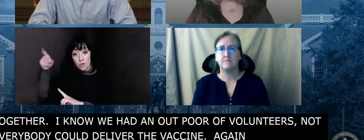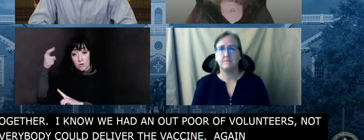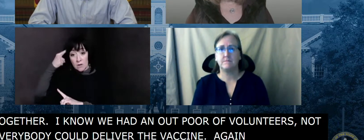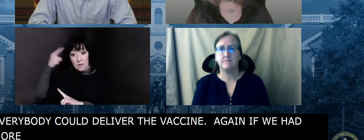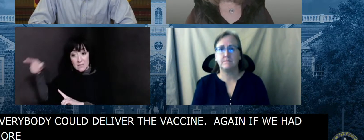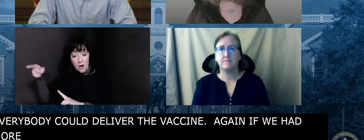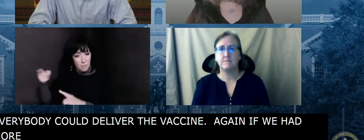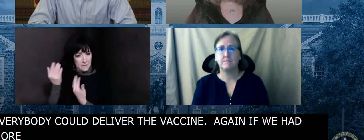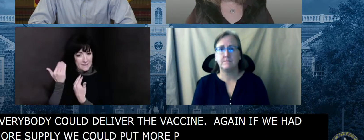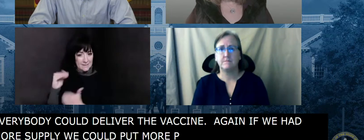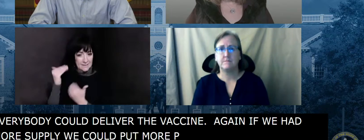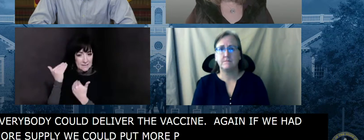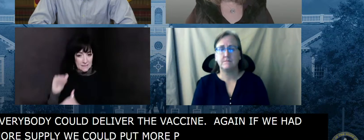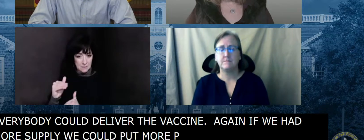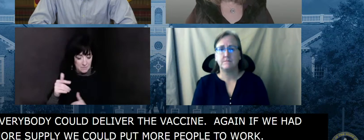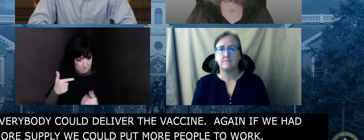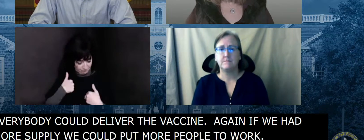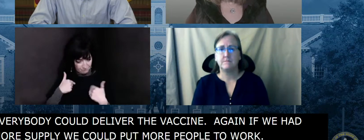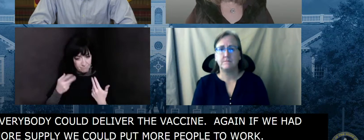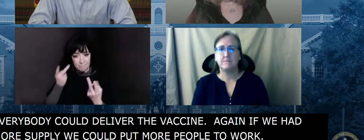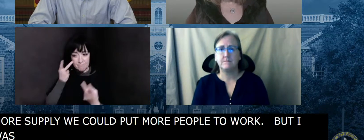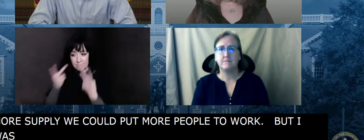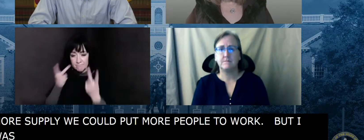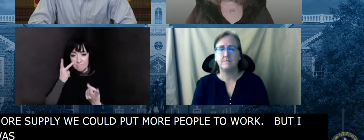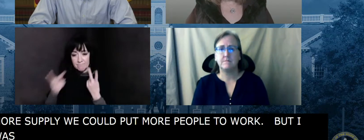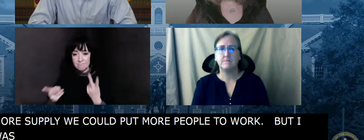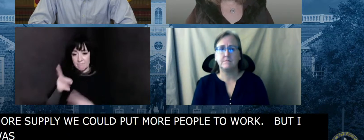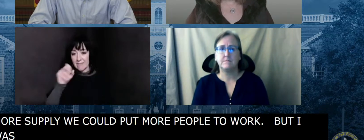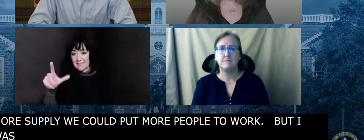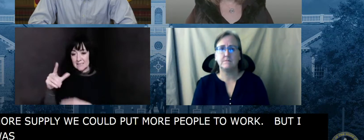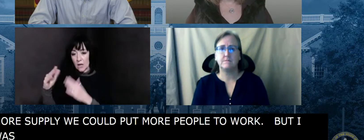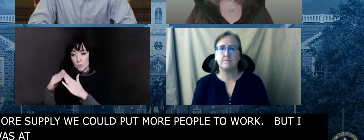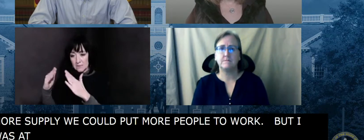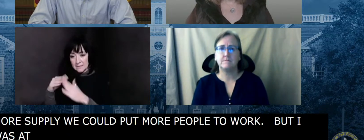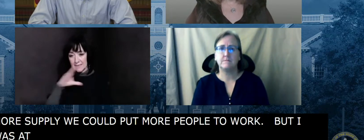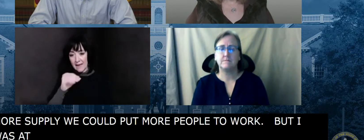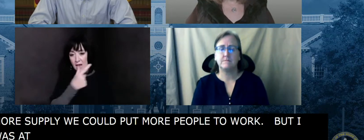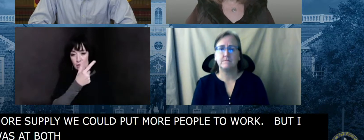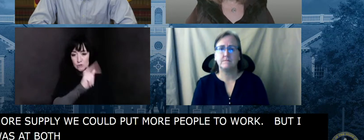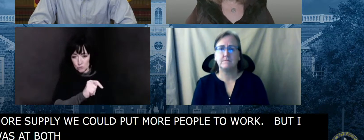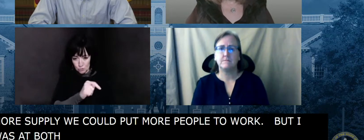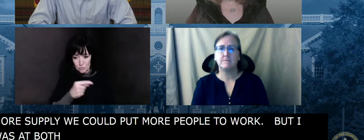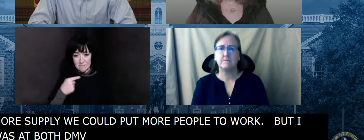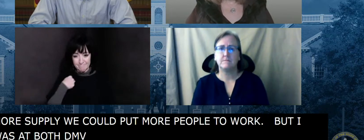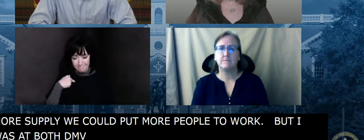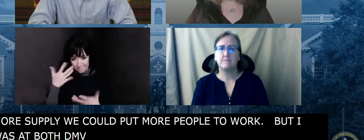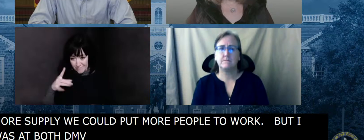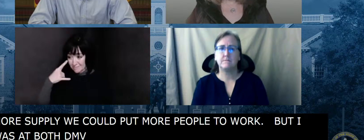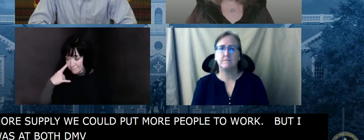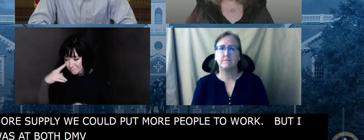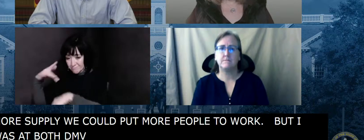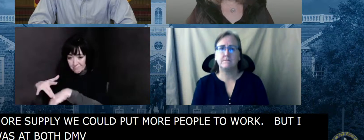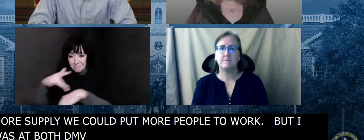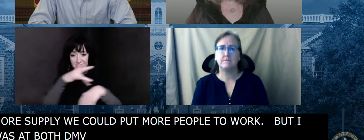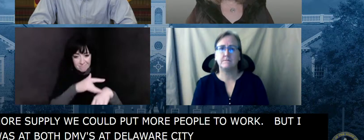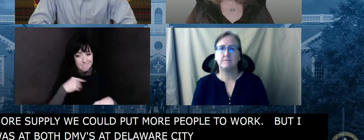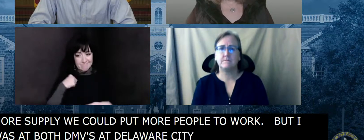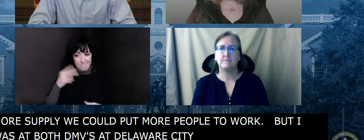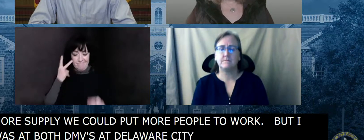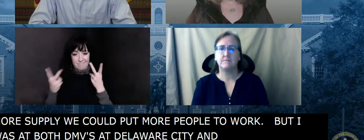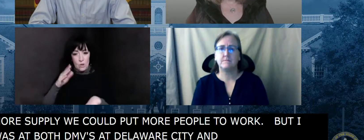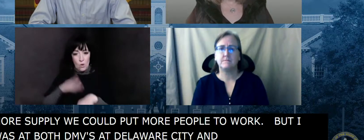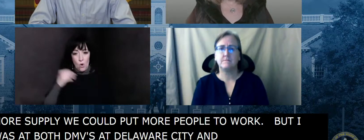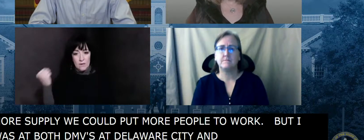both DMVs at Delaware City and at Georgetown. I saw the difficulties at both on Saturday and know that it went